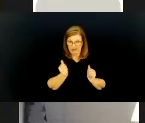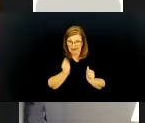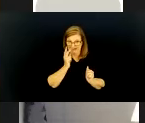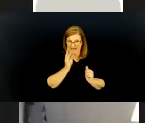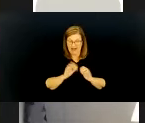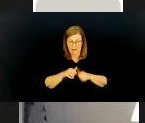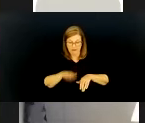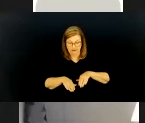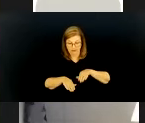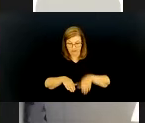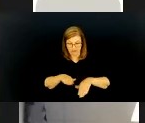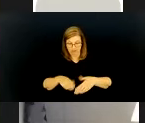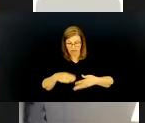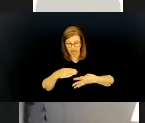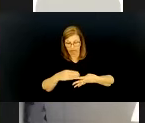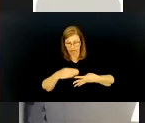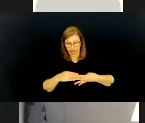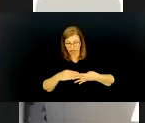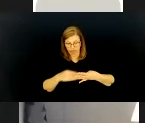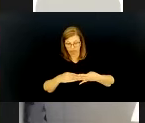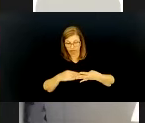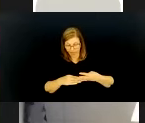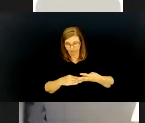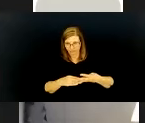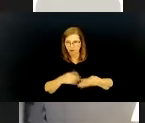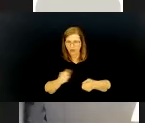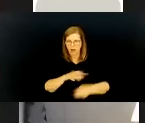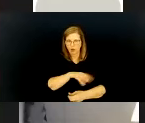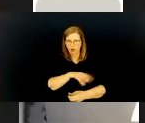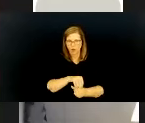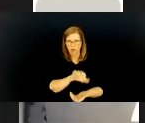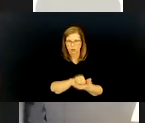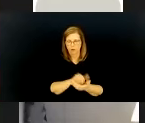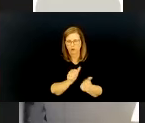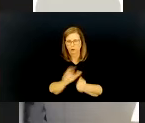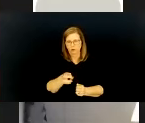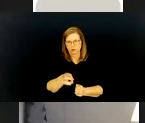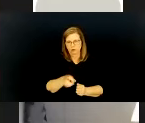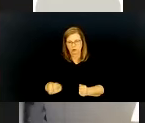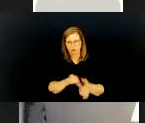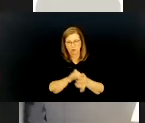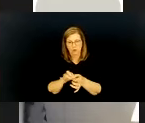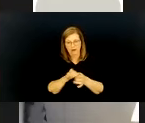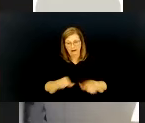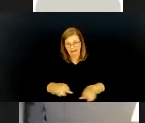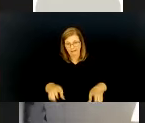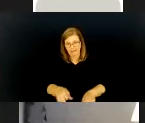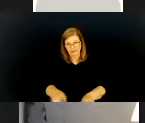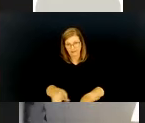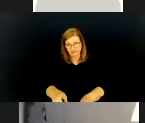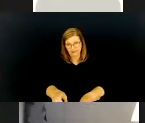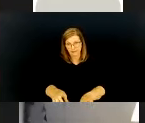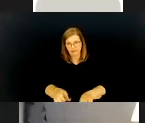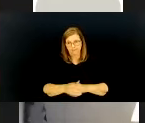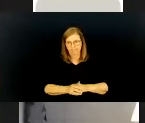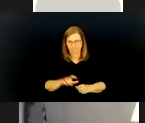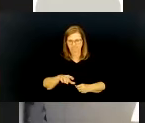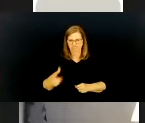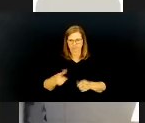steps could align with, you know, you could include those with your transition coordinated activities.